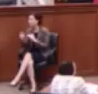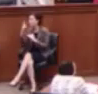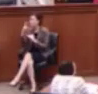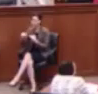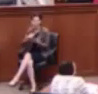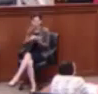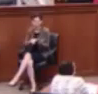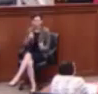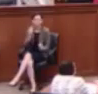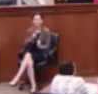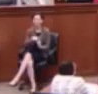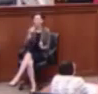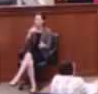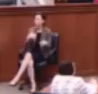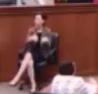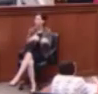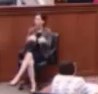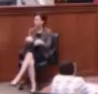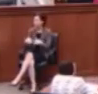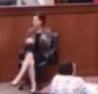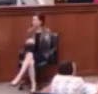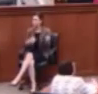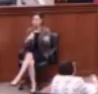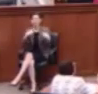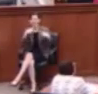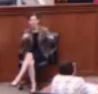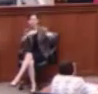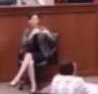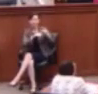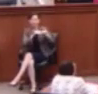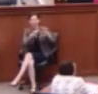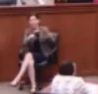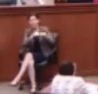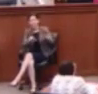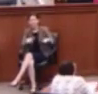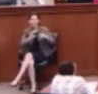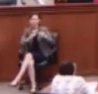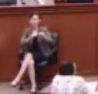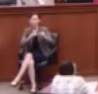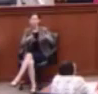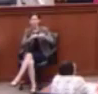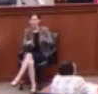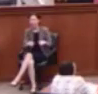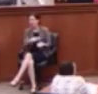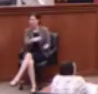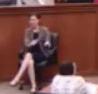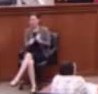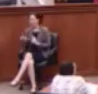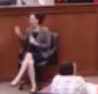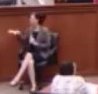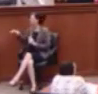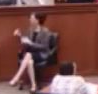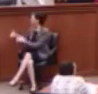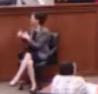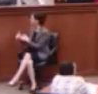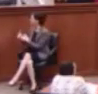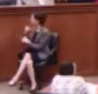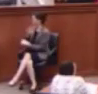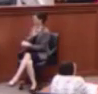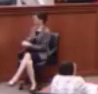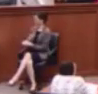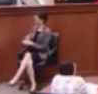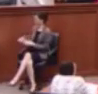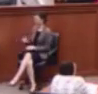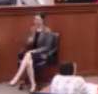other students applying for scholarships. We announce it. I send out emails, and it's on my webpage, and they'll come in asking for scholarships, and they're